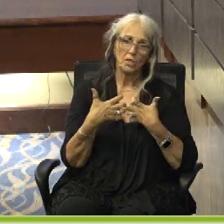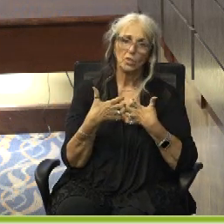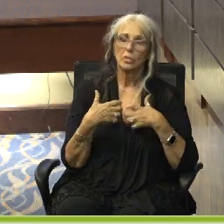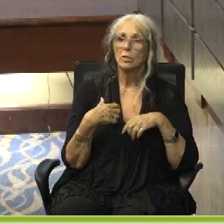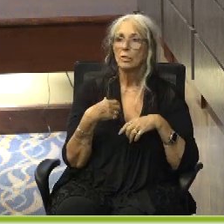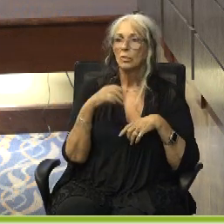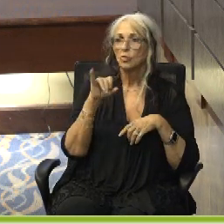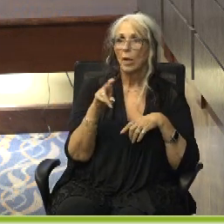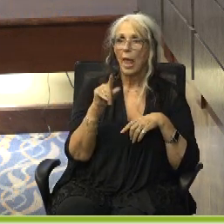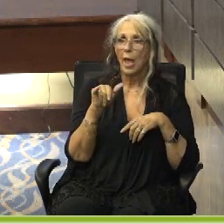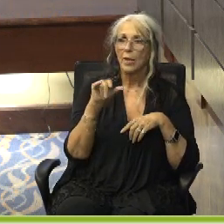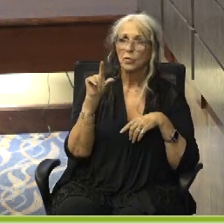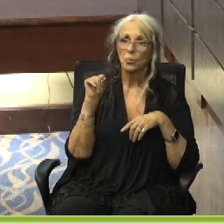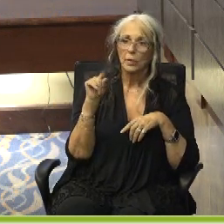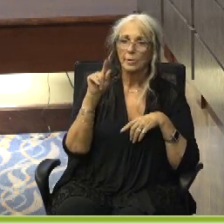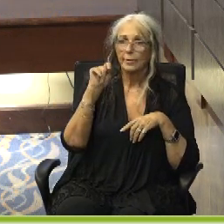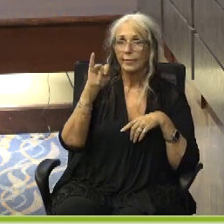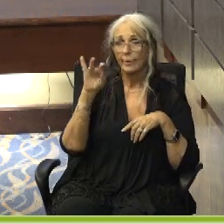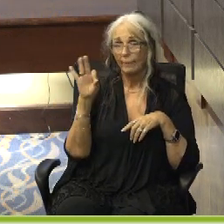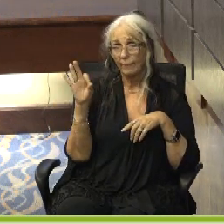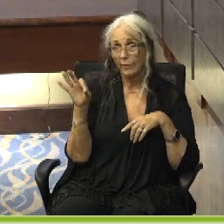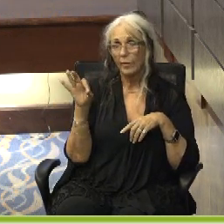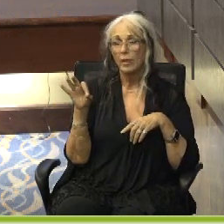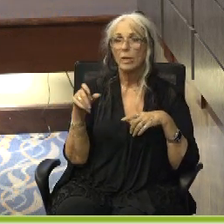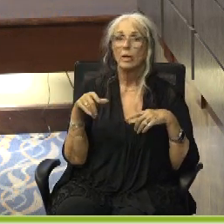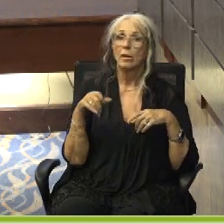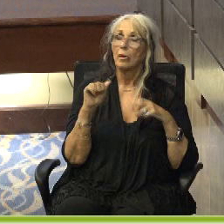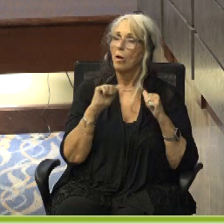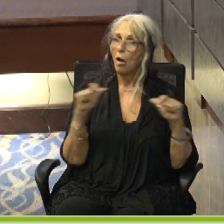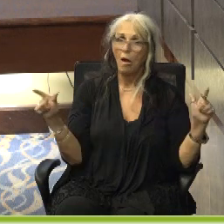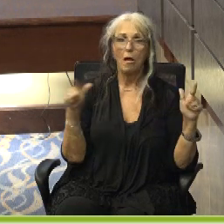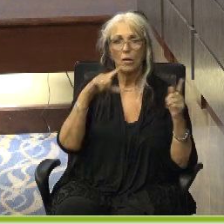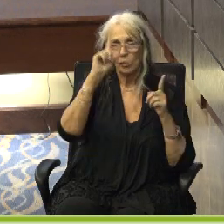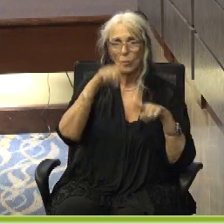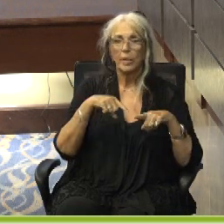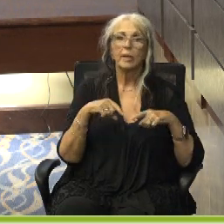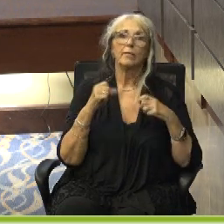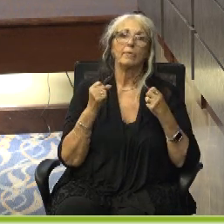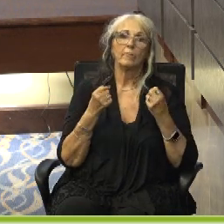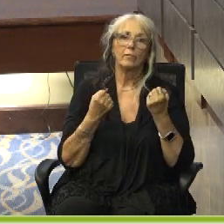On July 20th, the TIF board unanimously recommended funding in the amount of